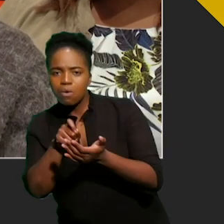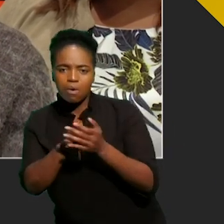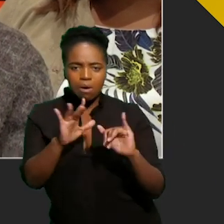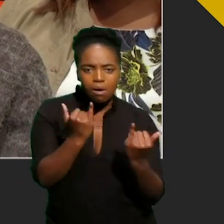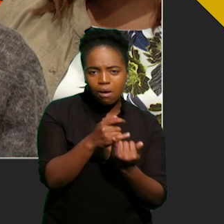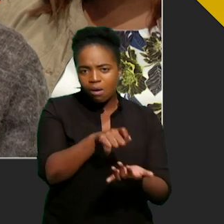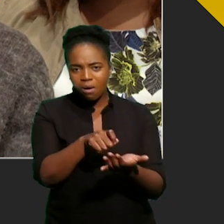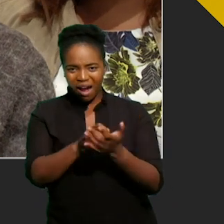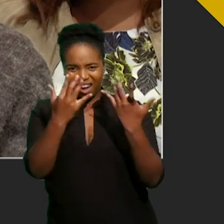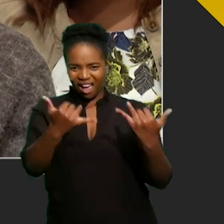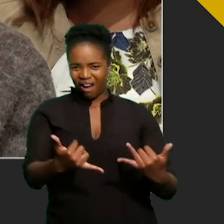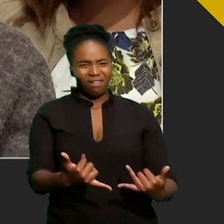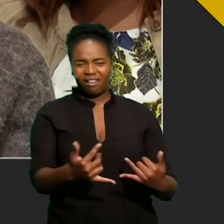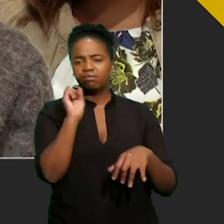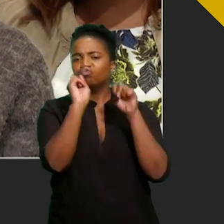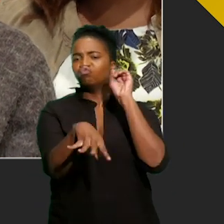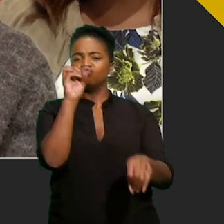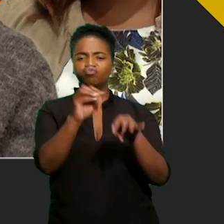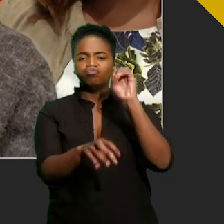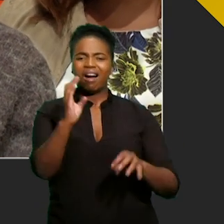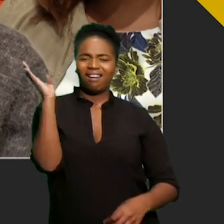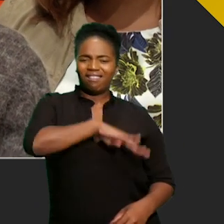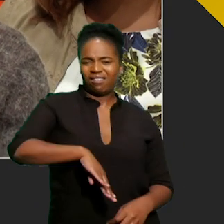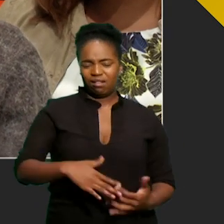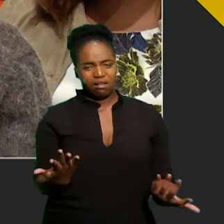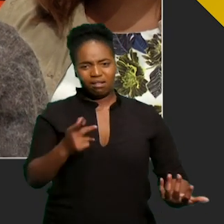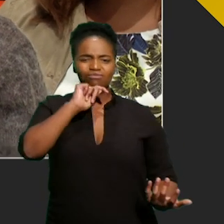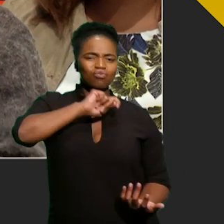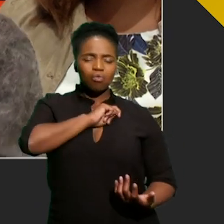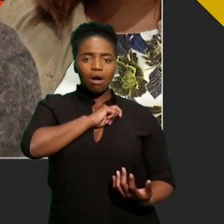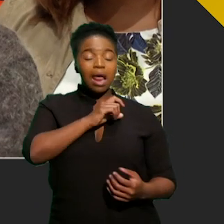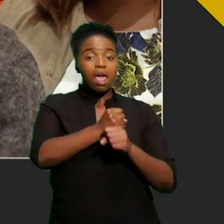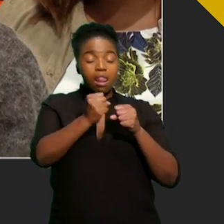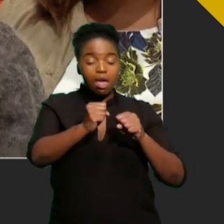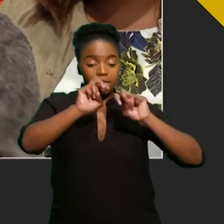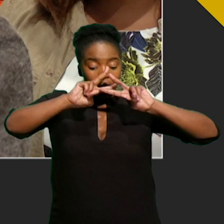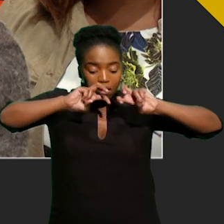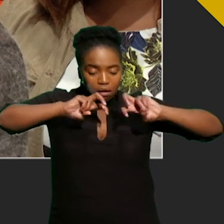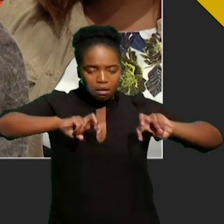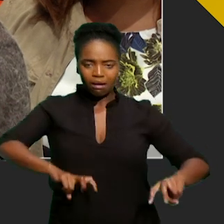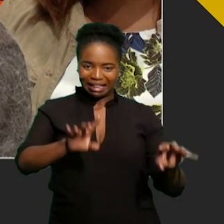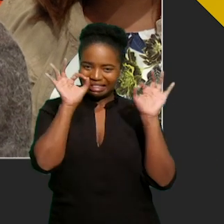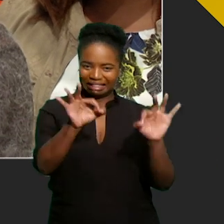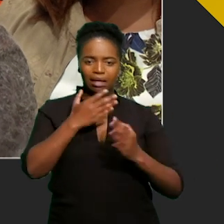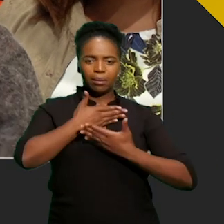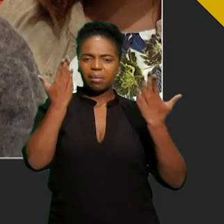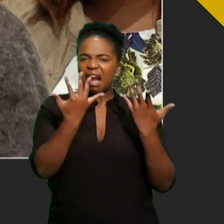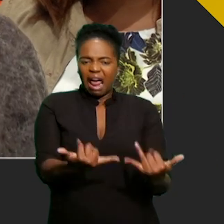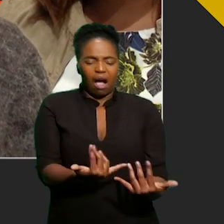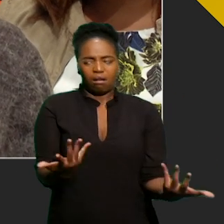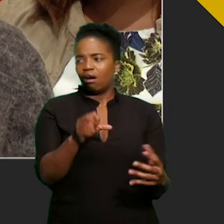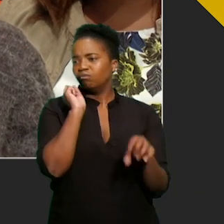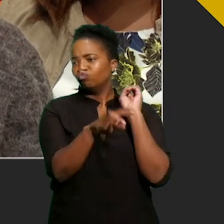company if ever there's news that like being produced out there, right? And they would ask questions and get the proper information.